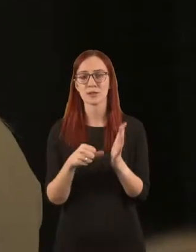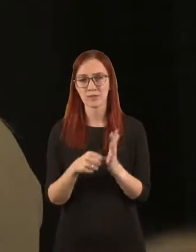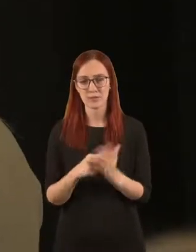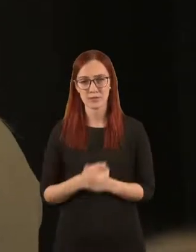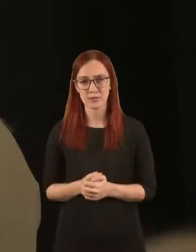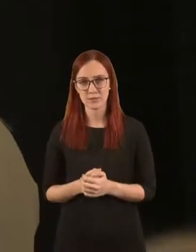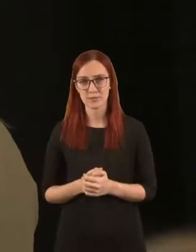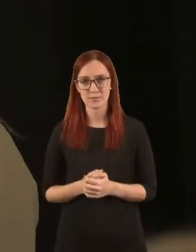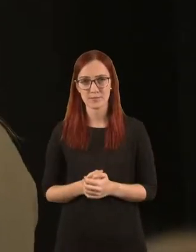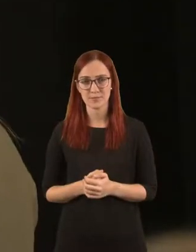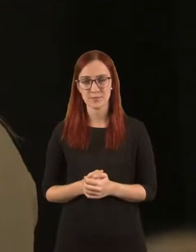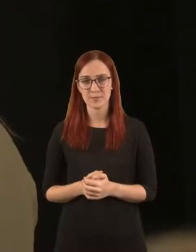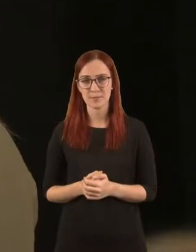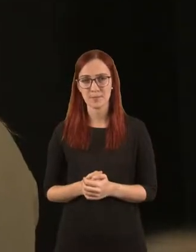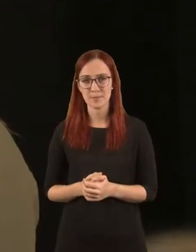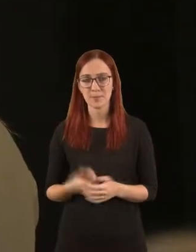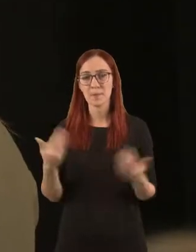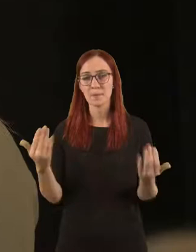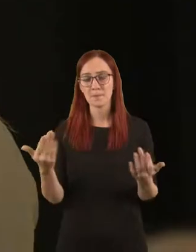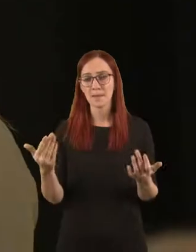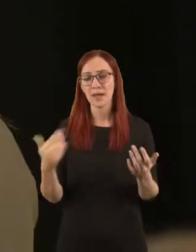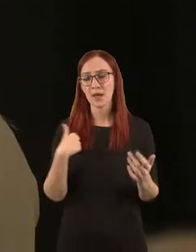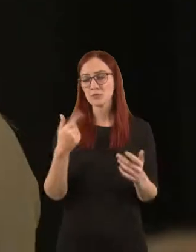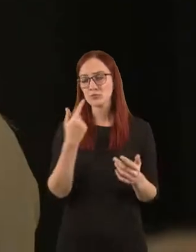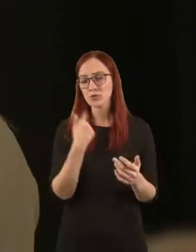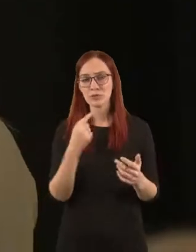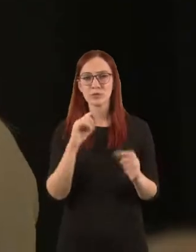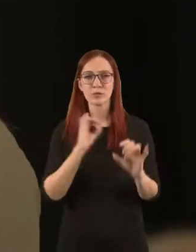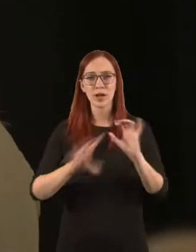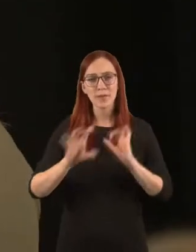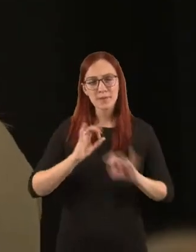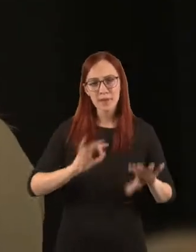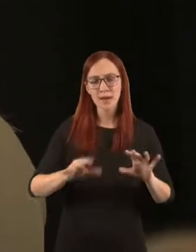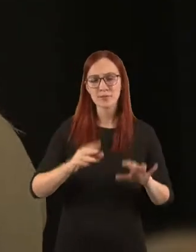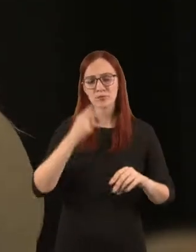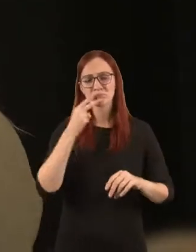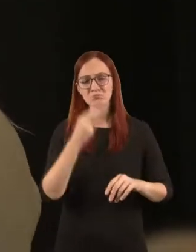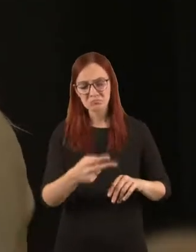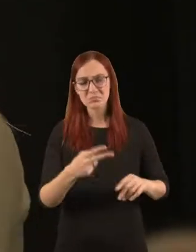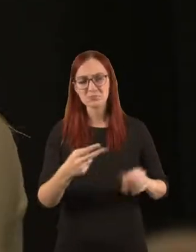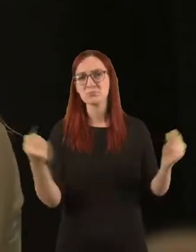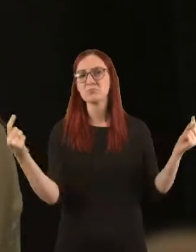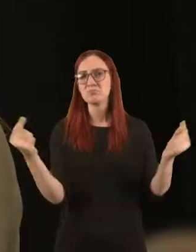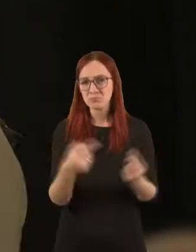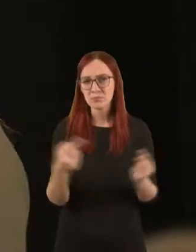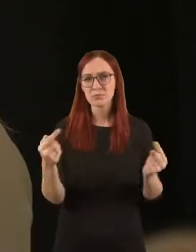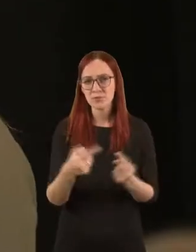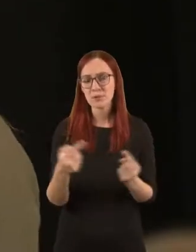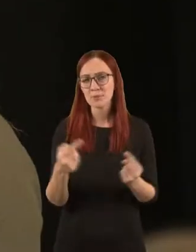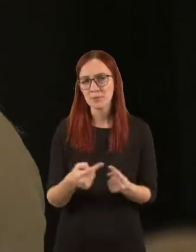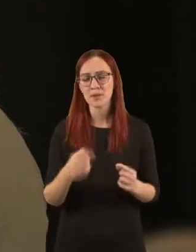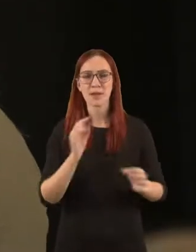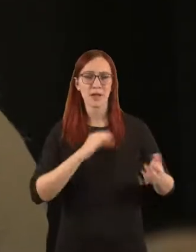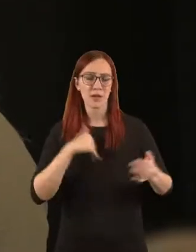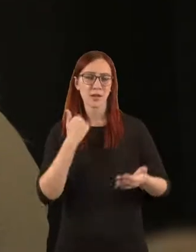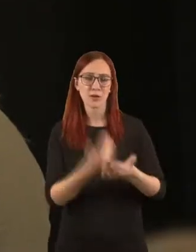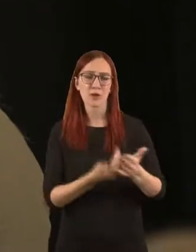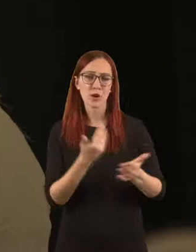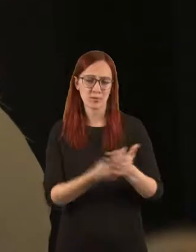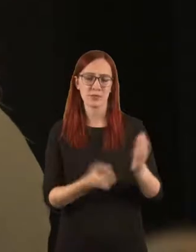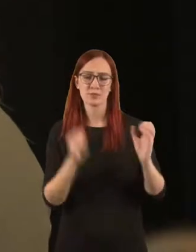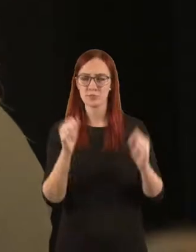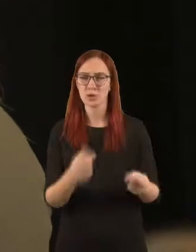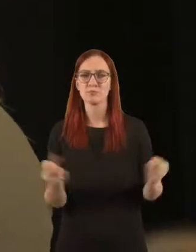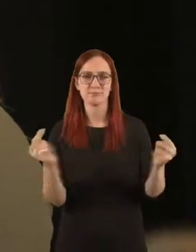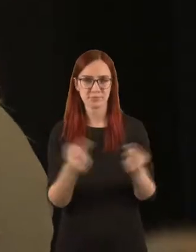electric vehicles will not change the situation. It will not change the overall situation. And although I